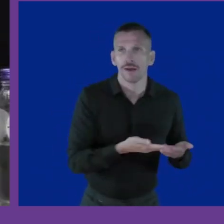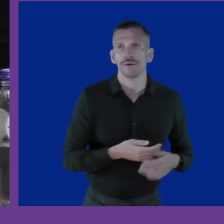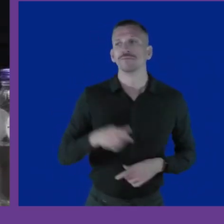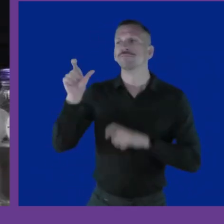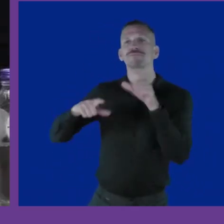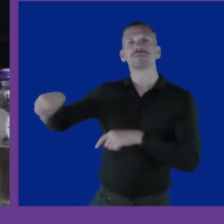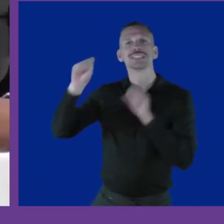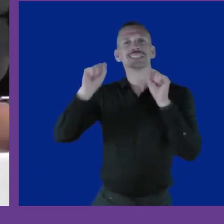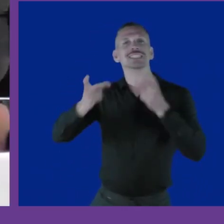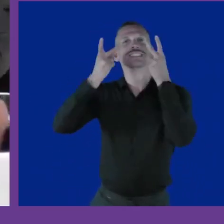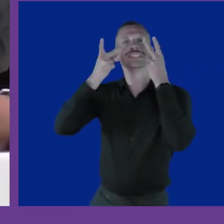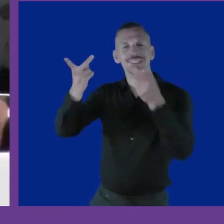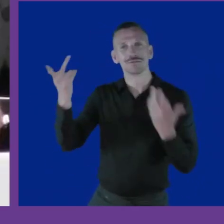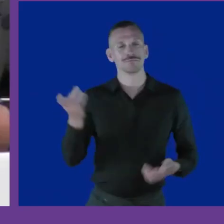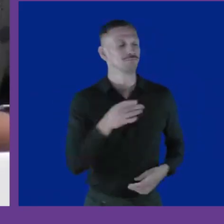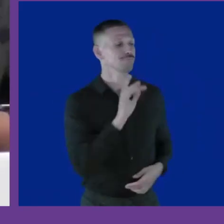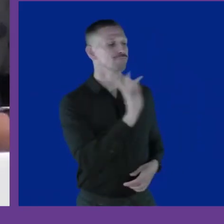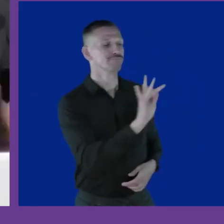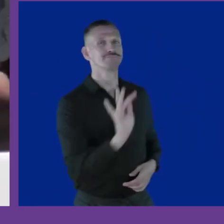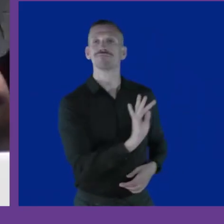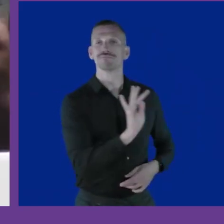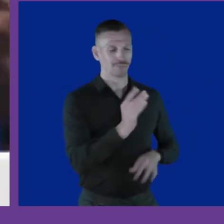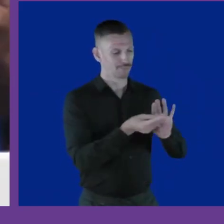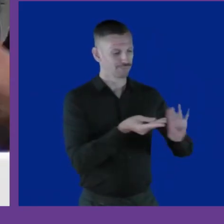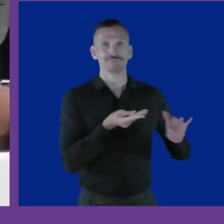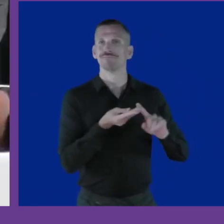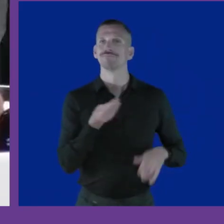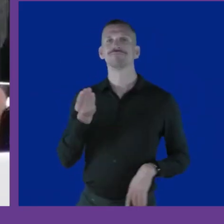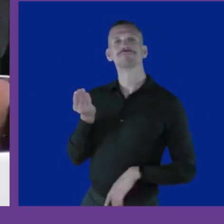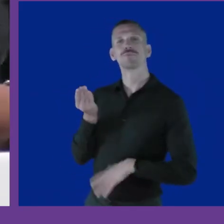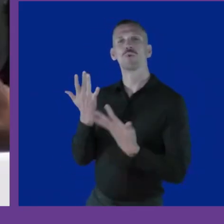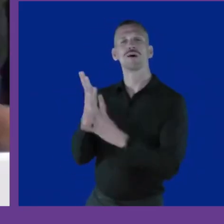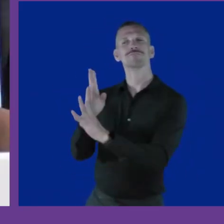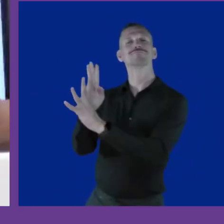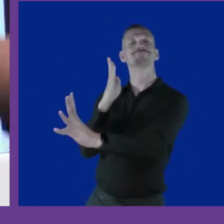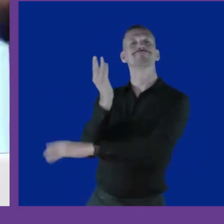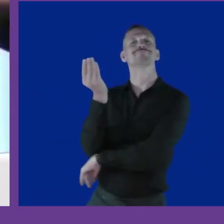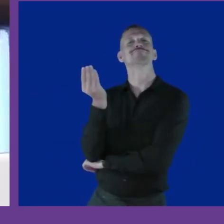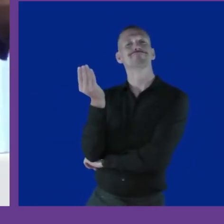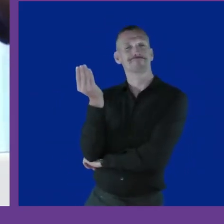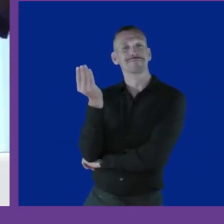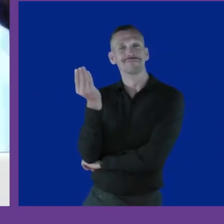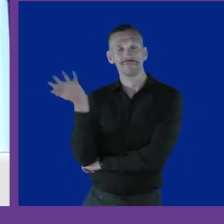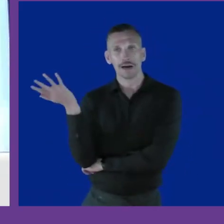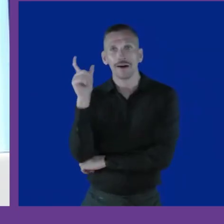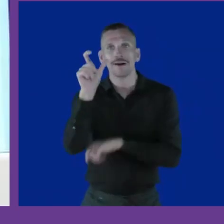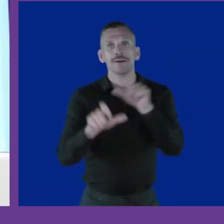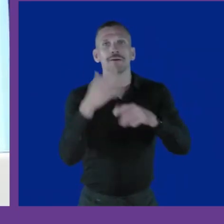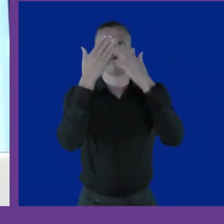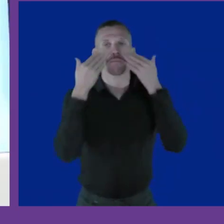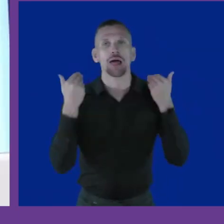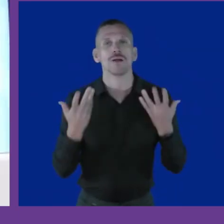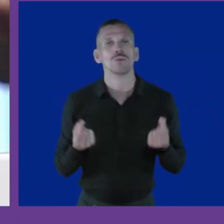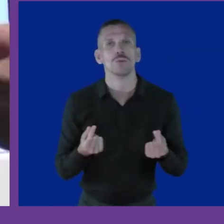keep pressing the button to go to the next thing and next thing. So if you're visually impaired, how